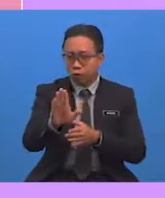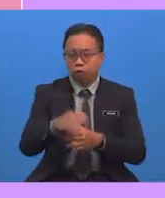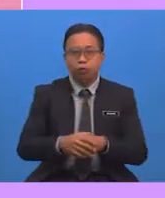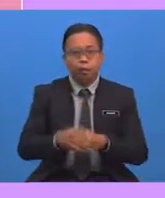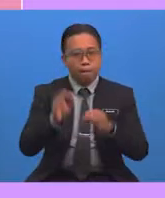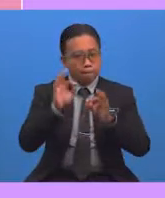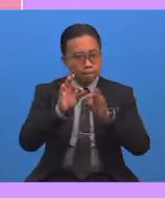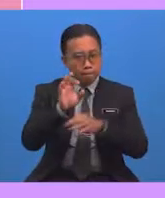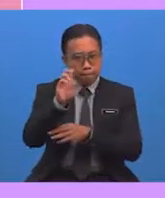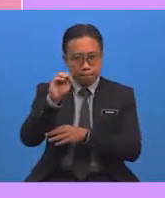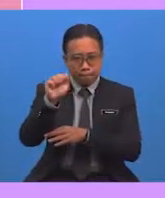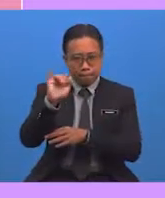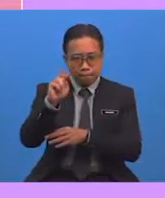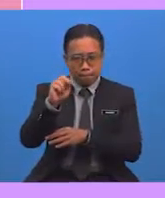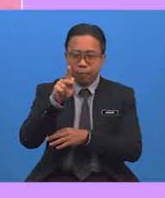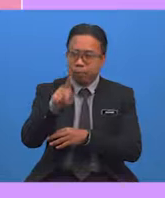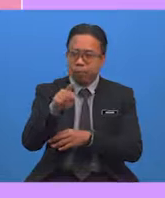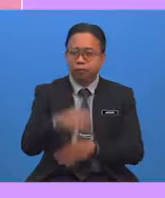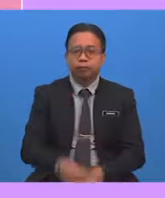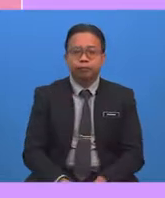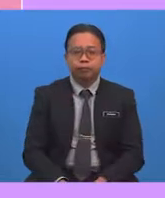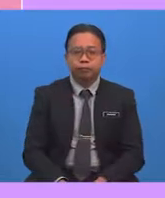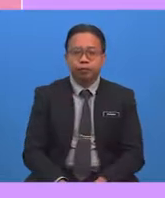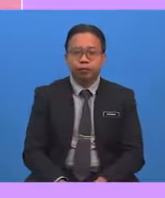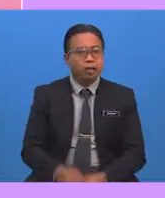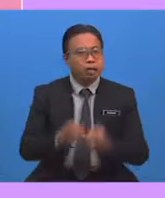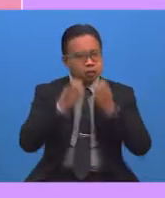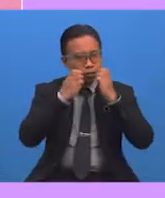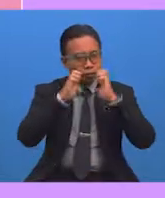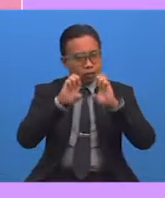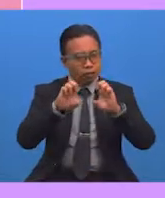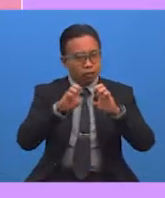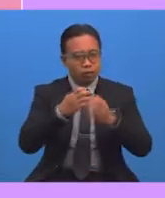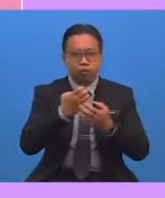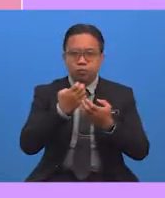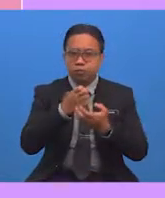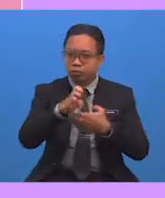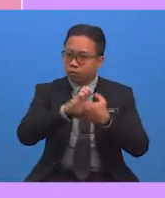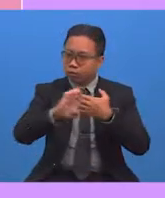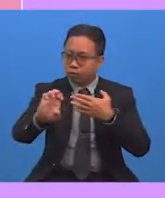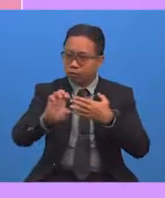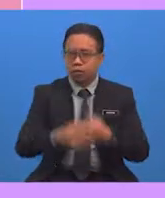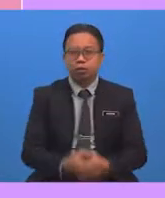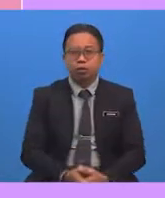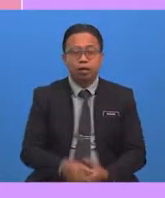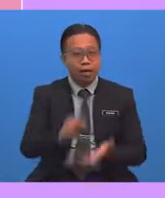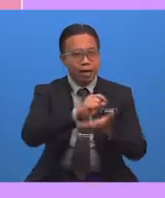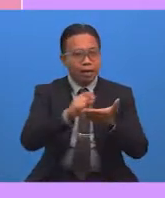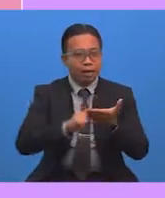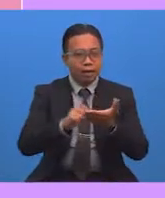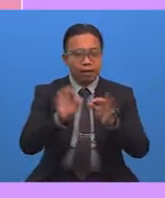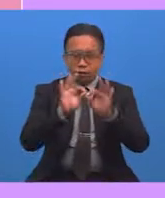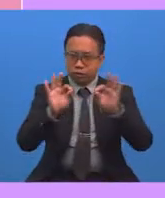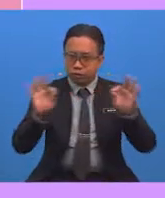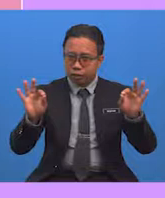Next, give a brief explanation of the example. And finally, write a